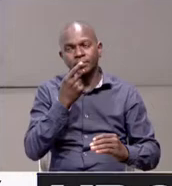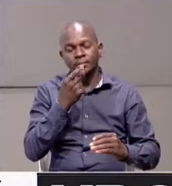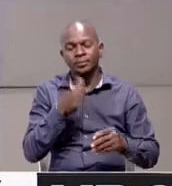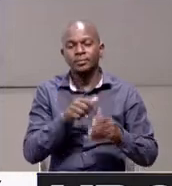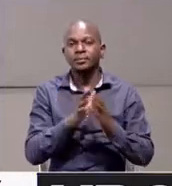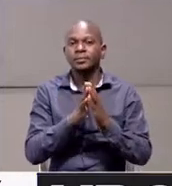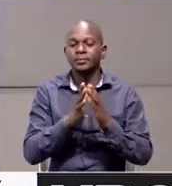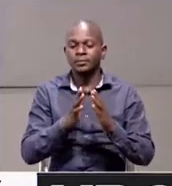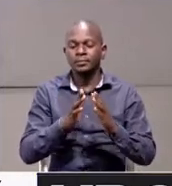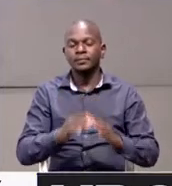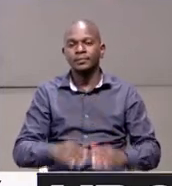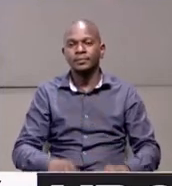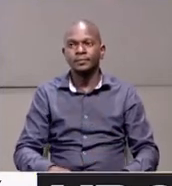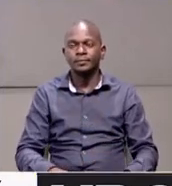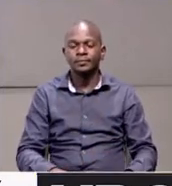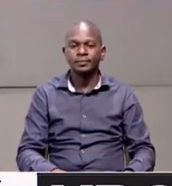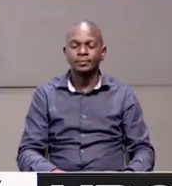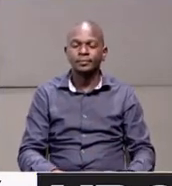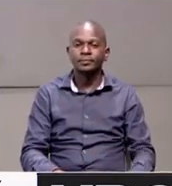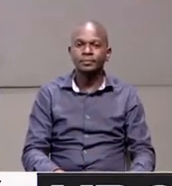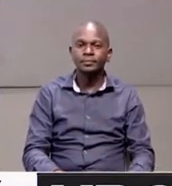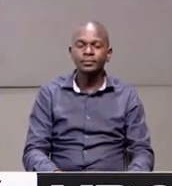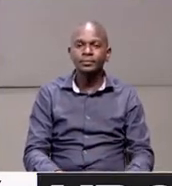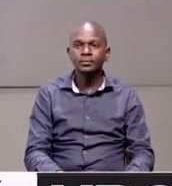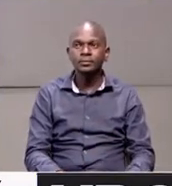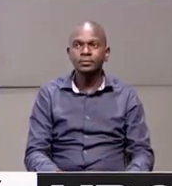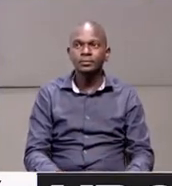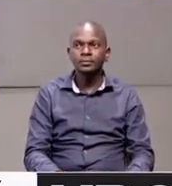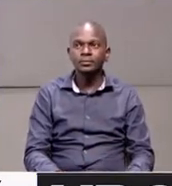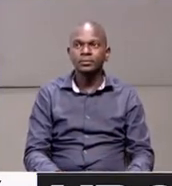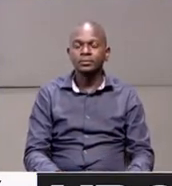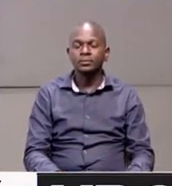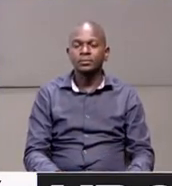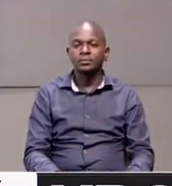Philip Aguta for UBC News in Kampala.